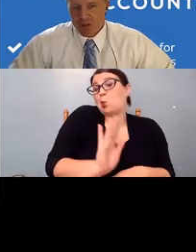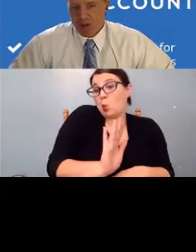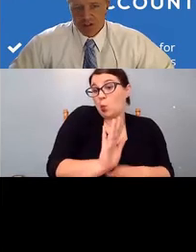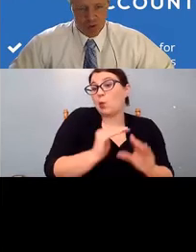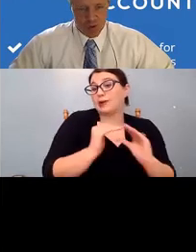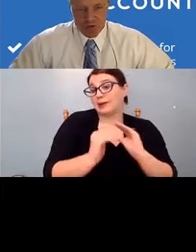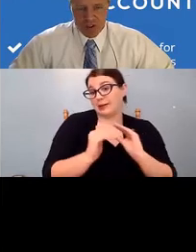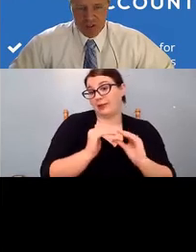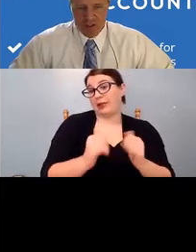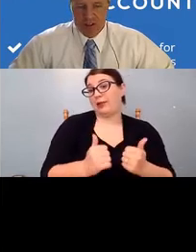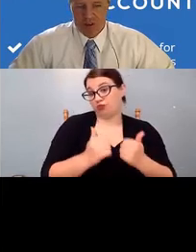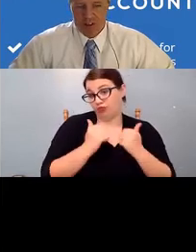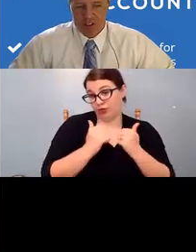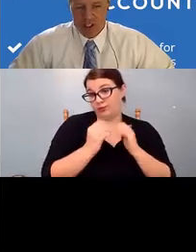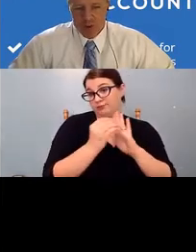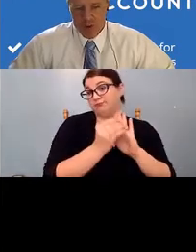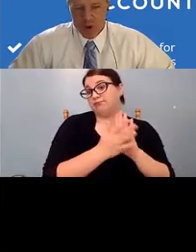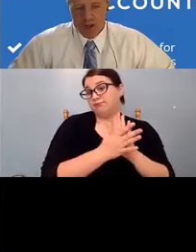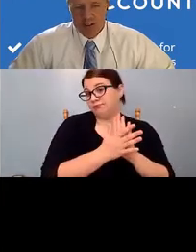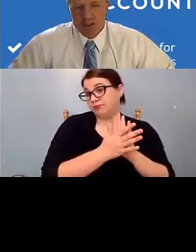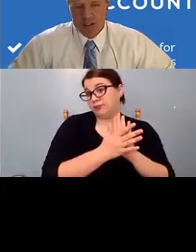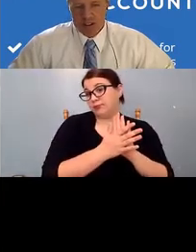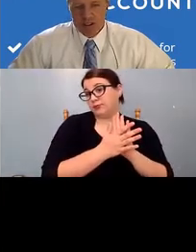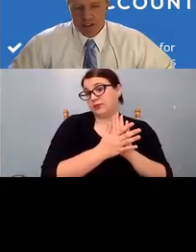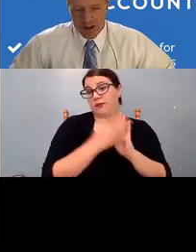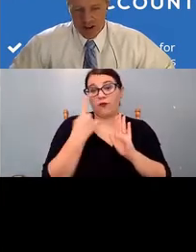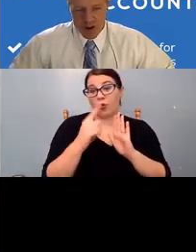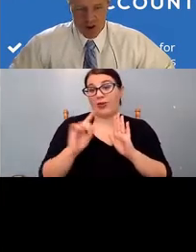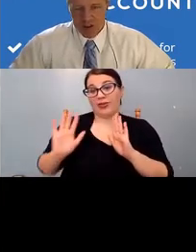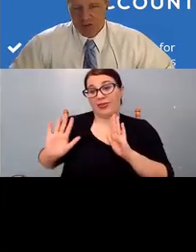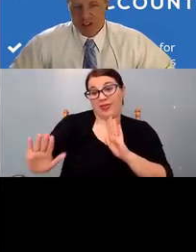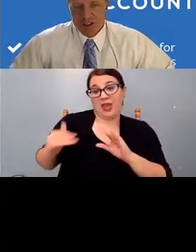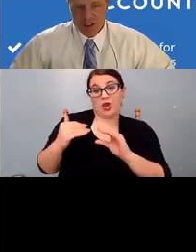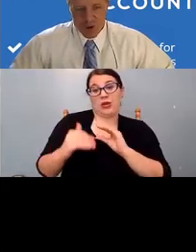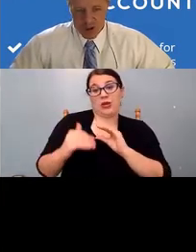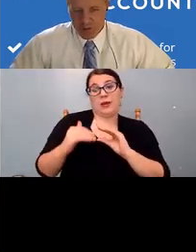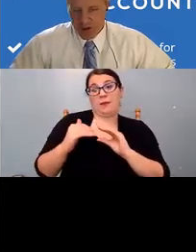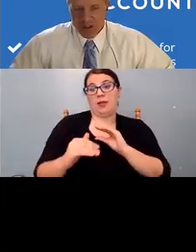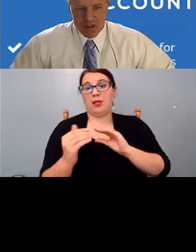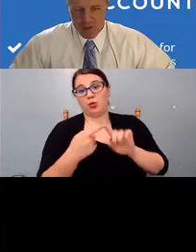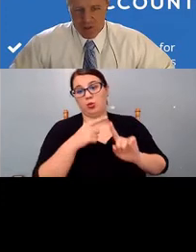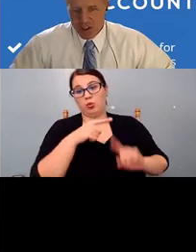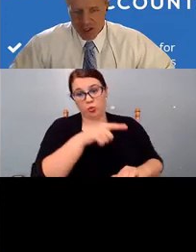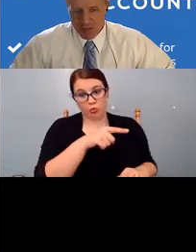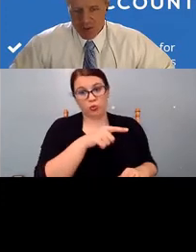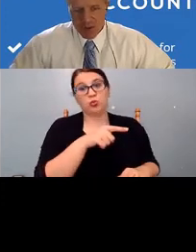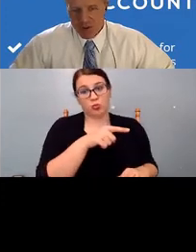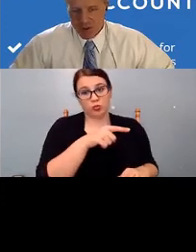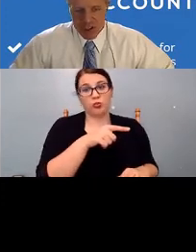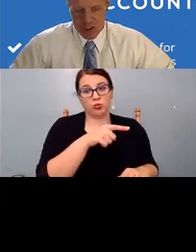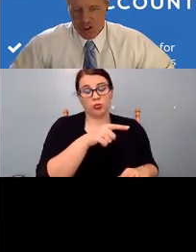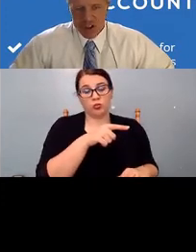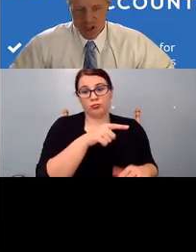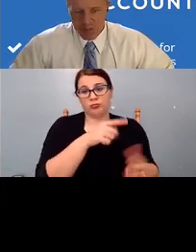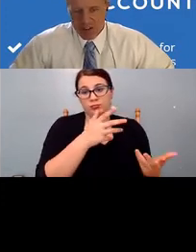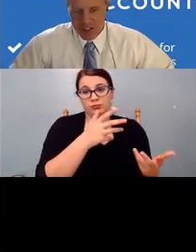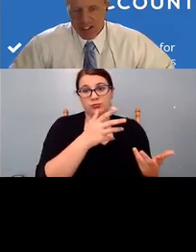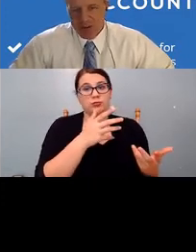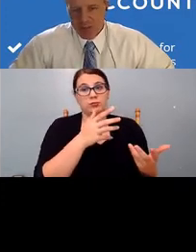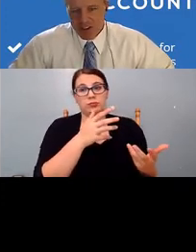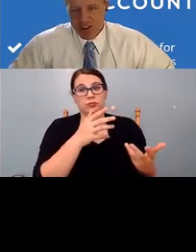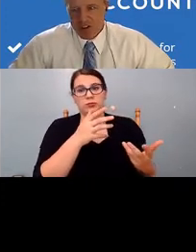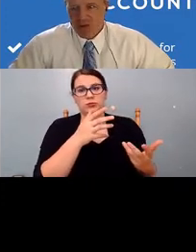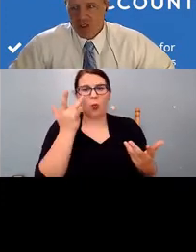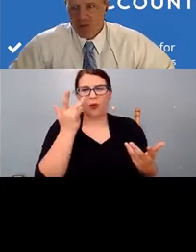email address or whatever address that you would want to have all of the correspondent information come to make sure you're not missing